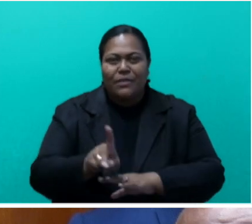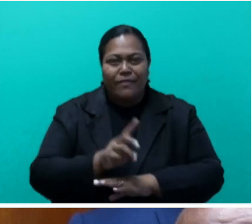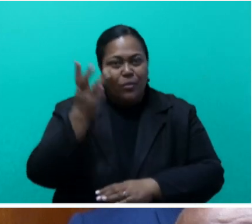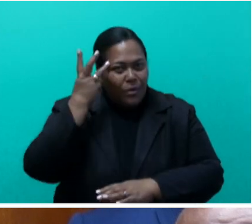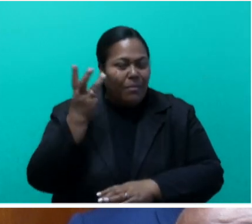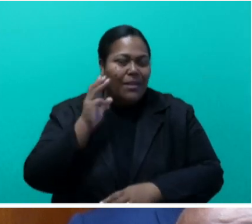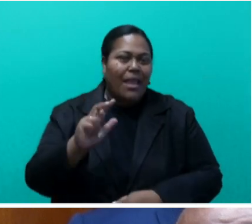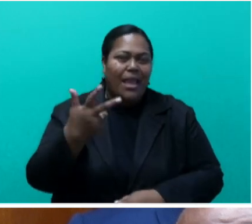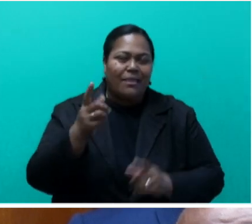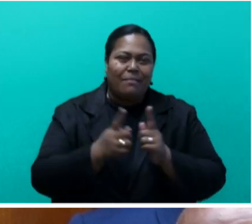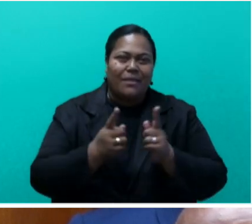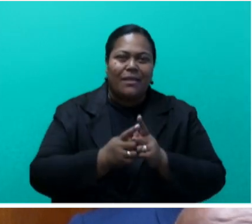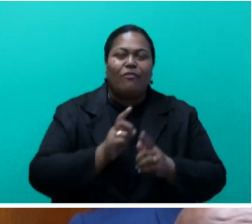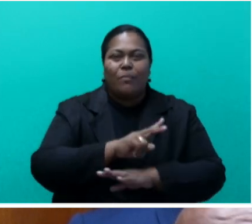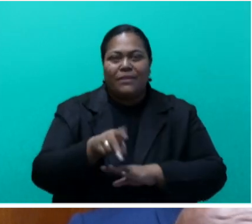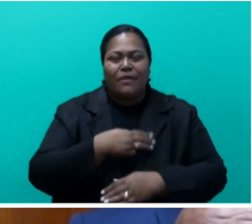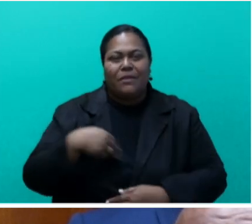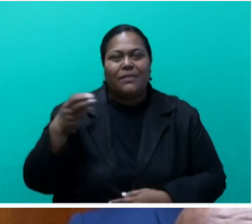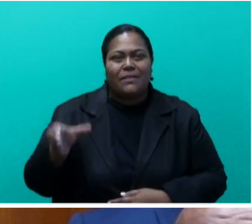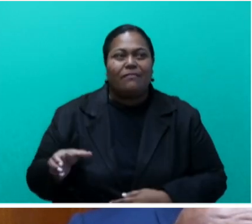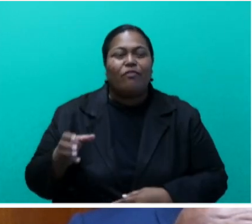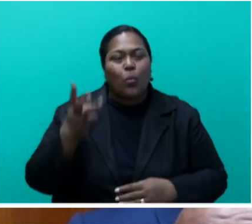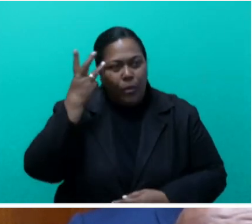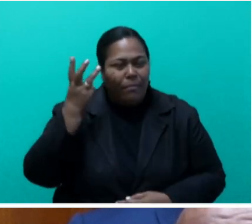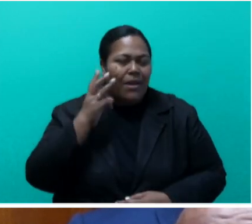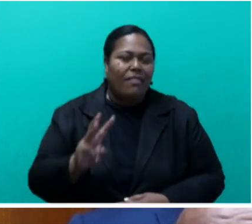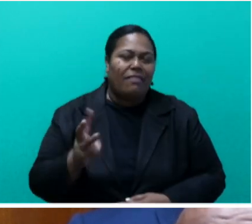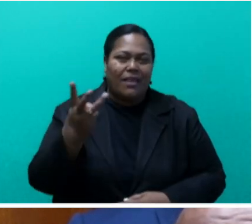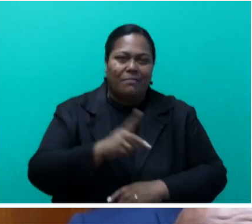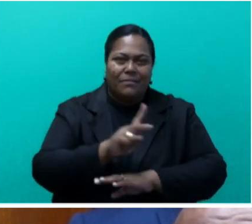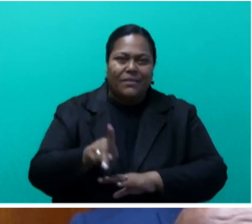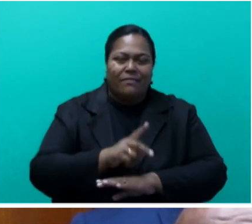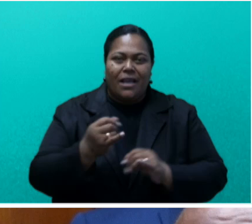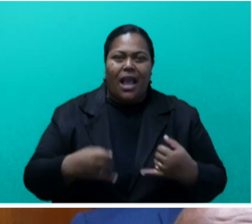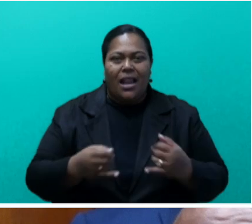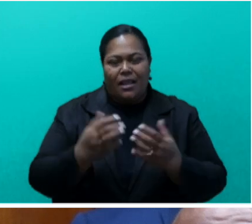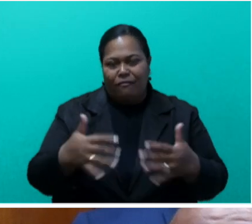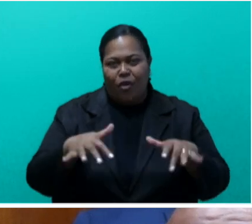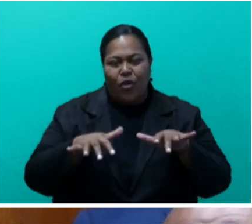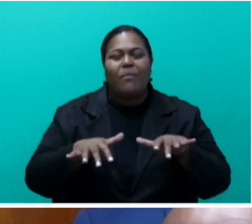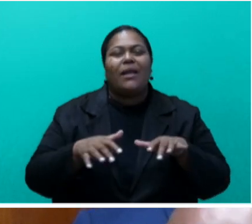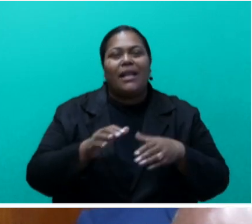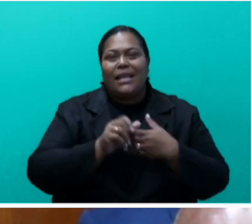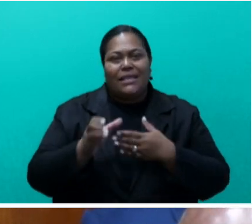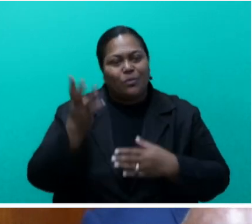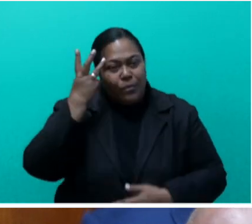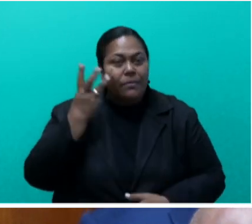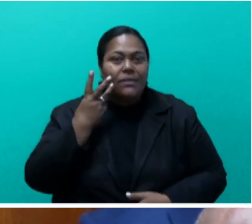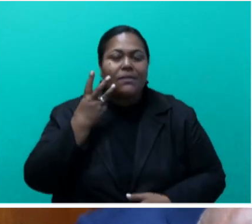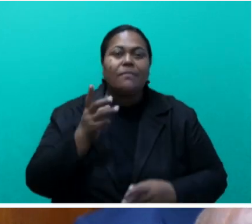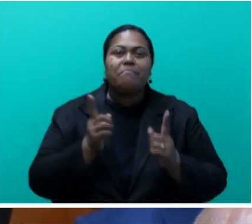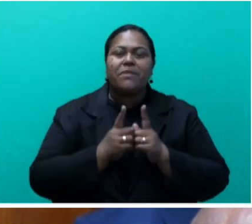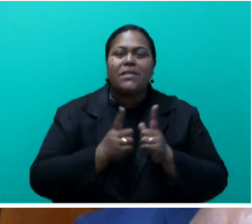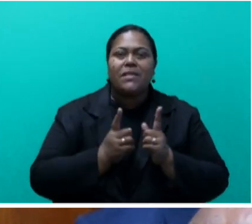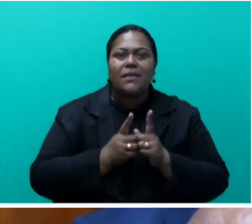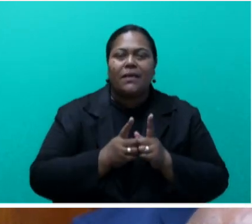Ministers for Women, and the 3rd Pacific Island Forum Leaders Meeting, Women Leaders Meeting. Honourable Speaker,